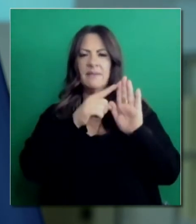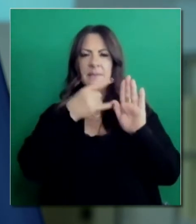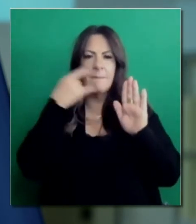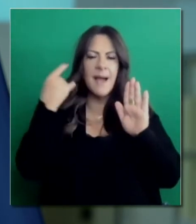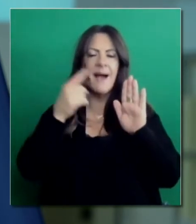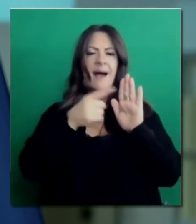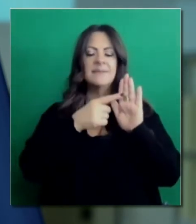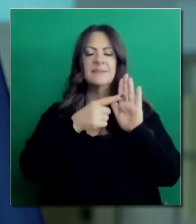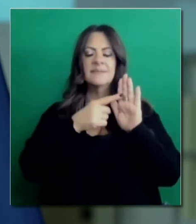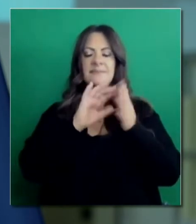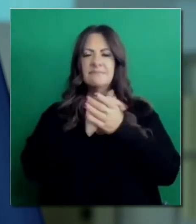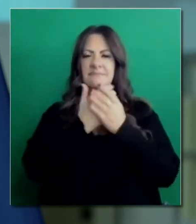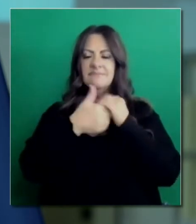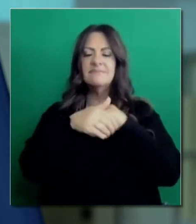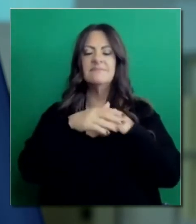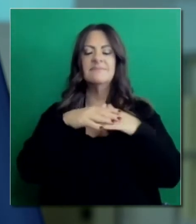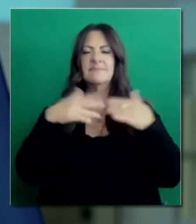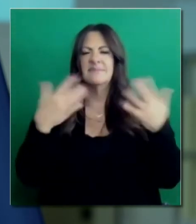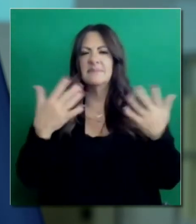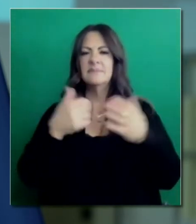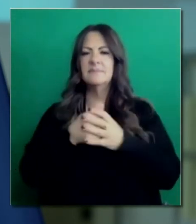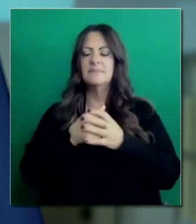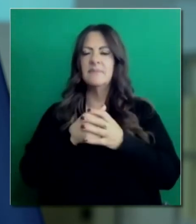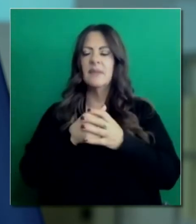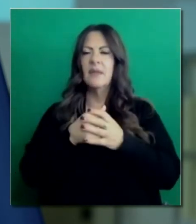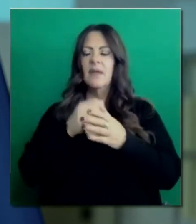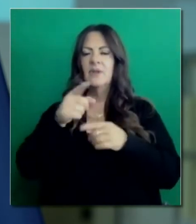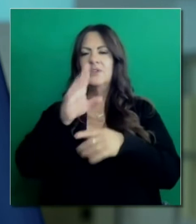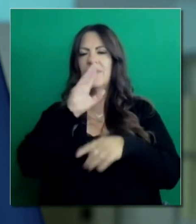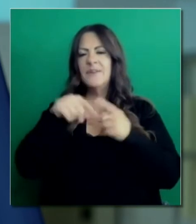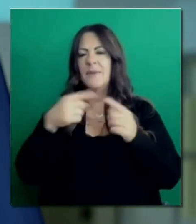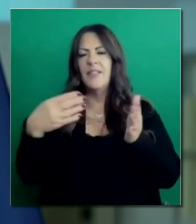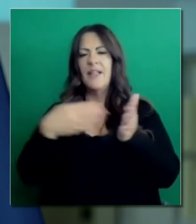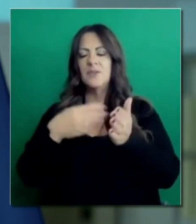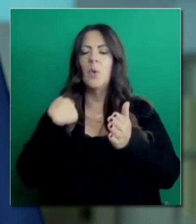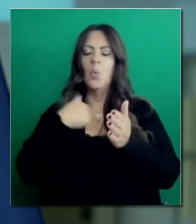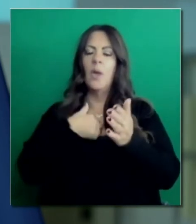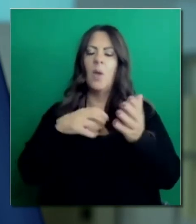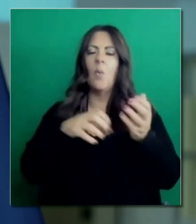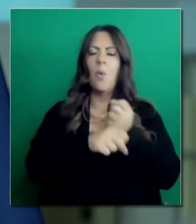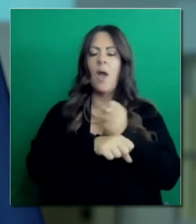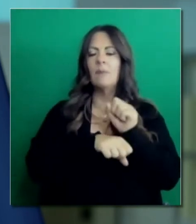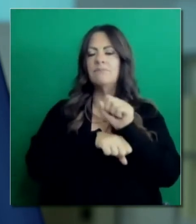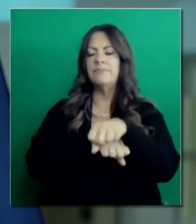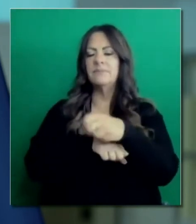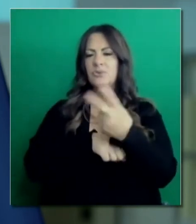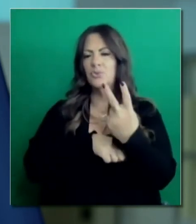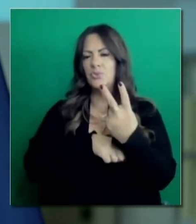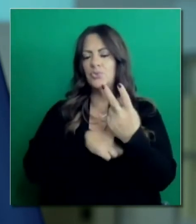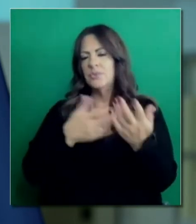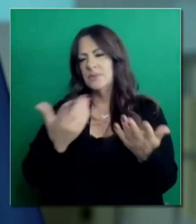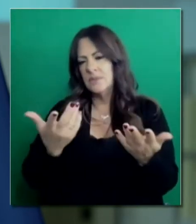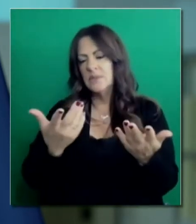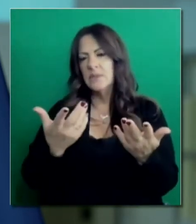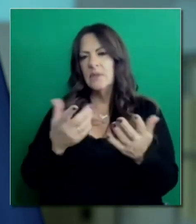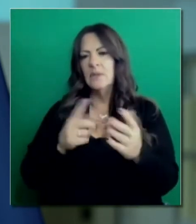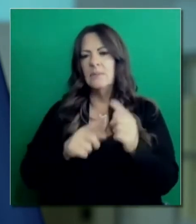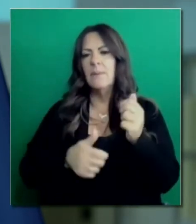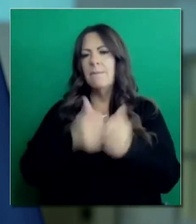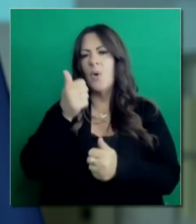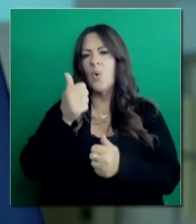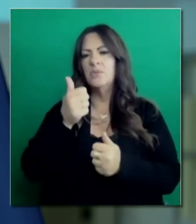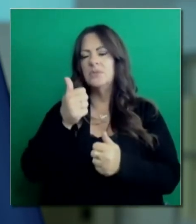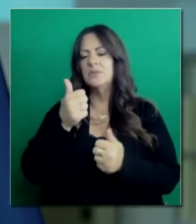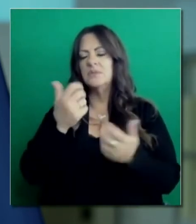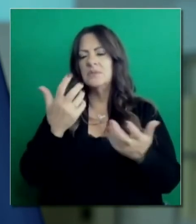in the last few days. It's not about that, because assuredly we'll win vast majority. We have, and few obviously will